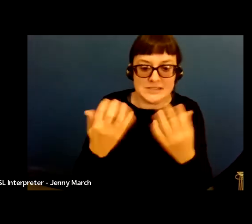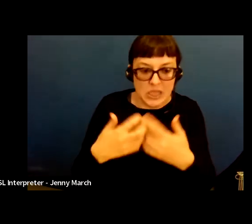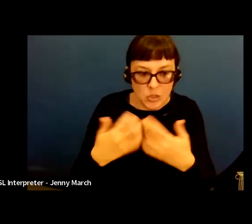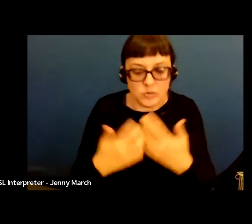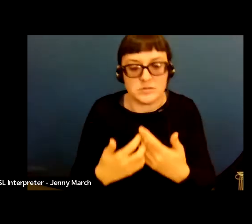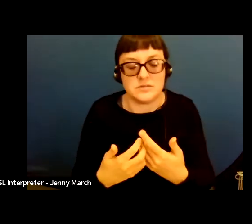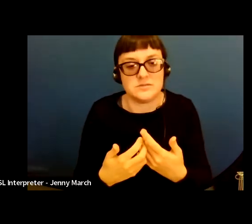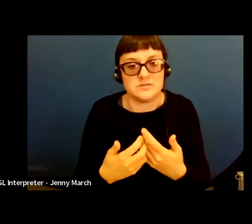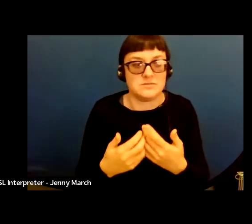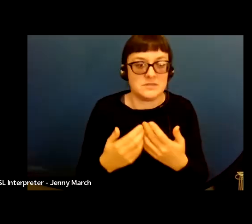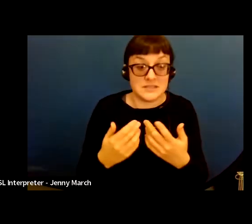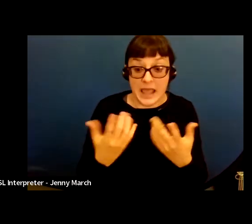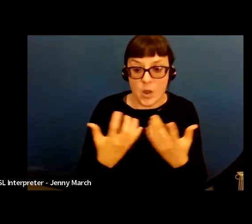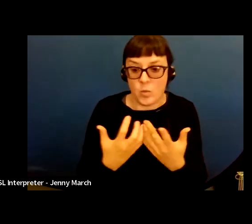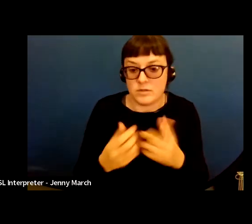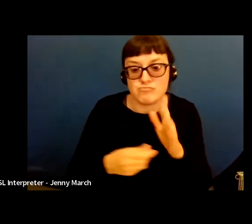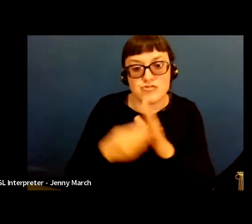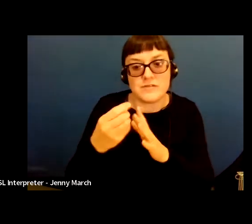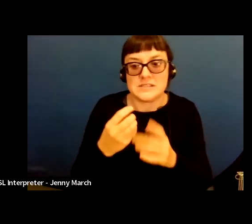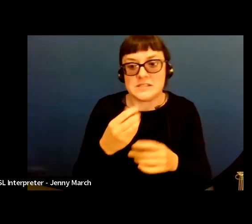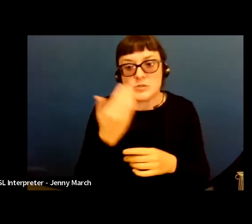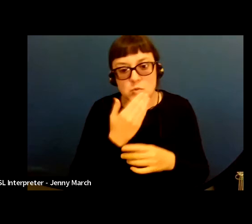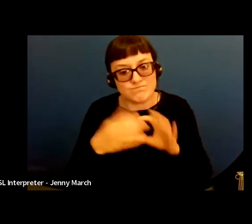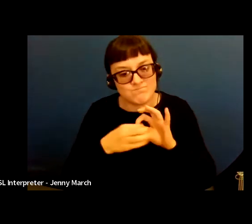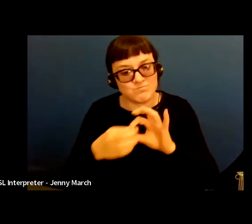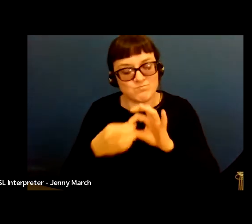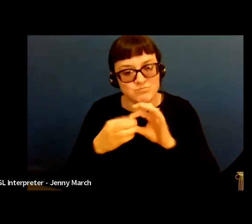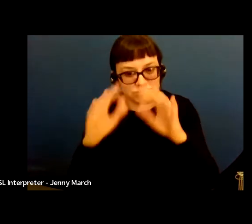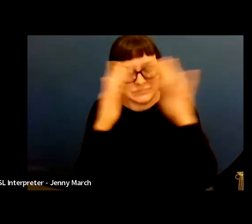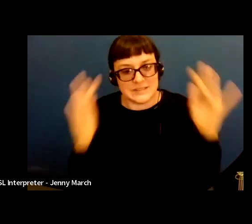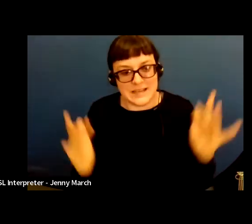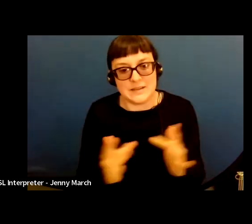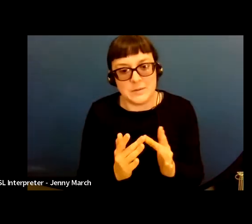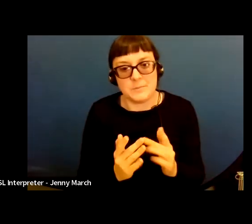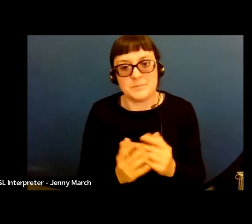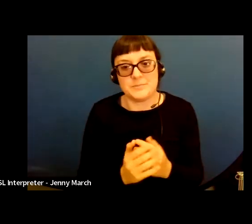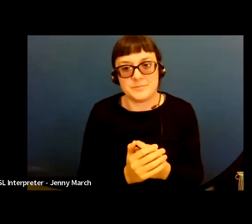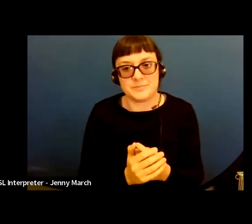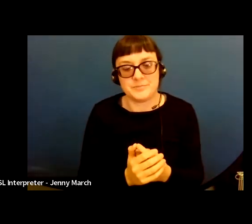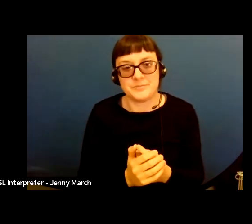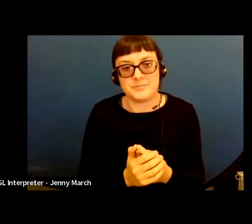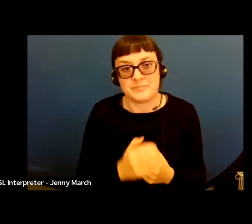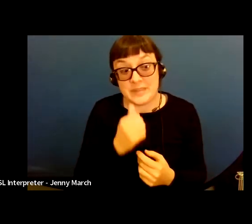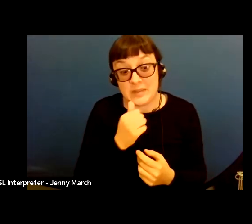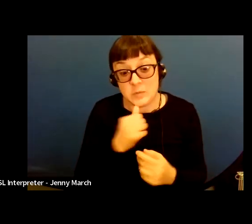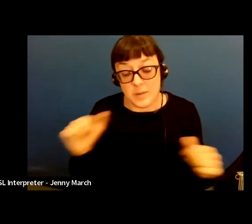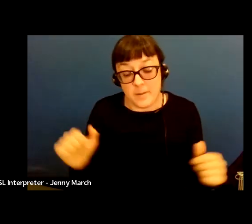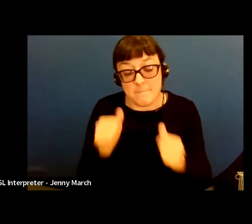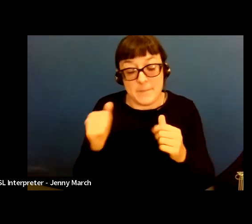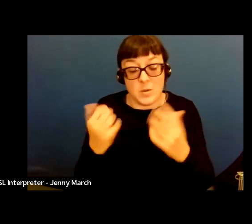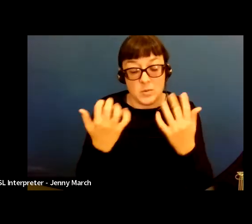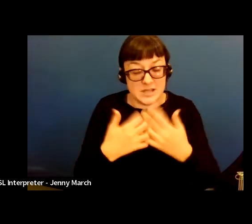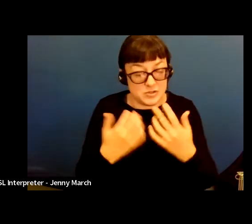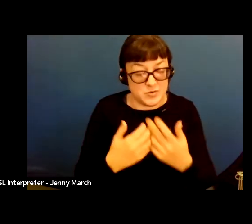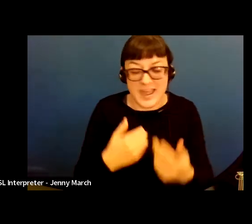expand school connectivity, UNICEF's Reimagine Education initiative that harnesses the power of technology to provide learning opportunities to